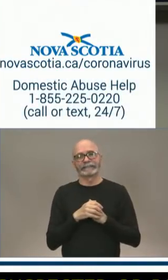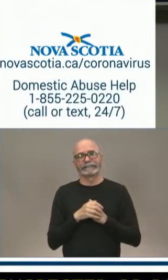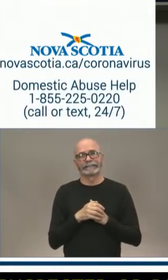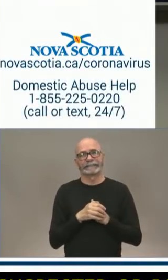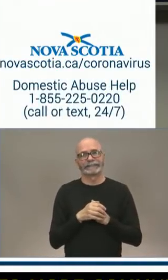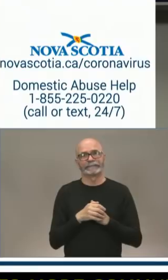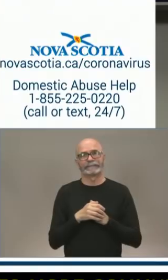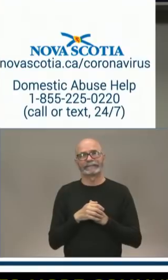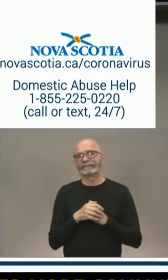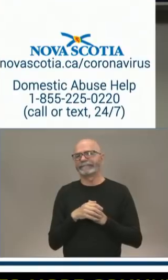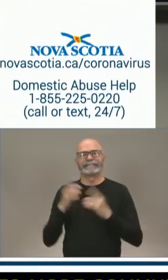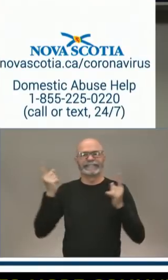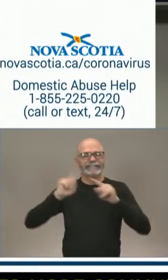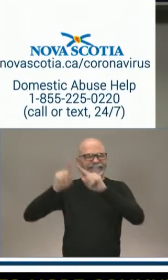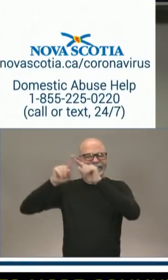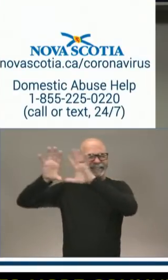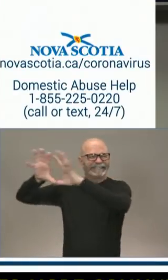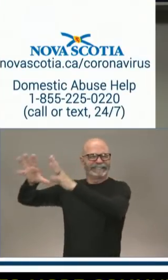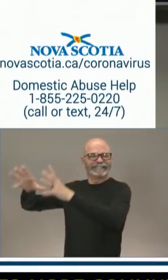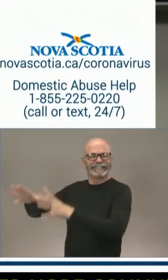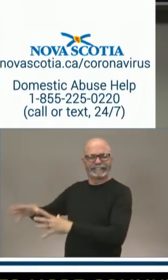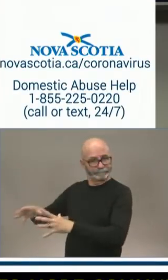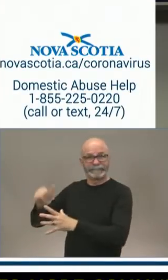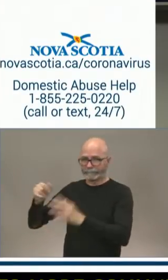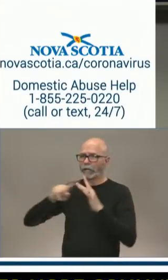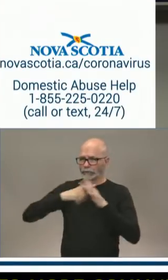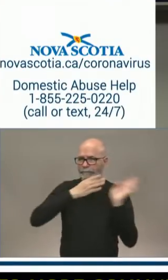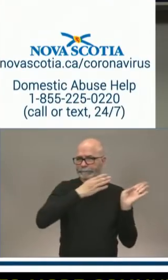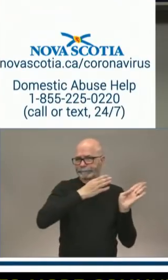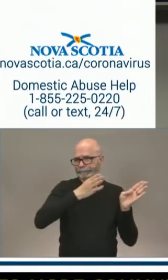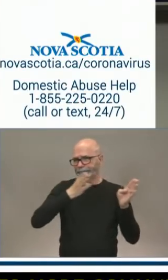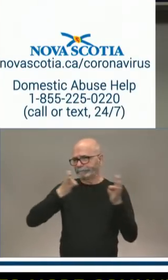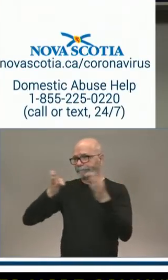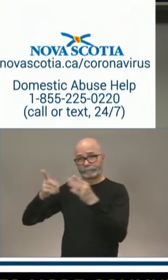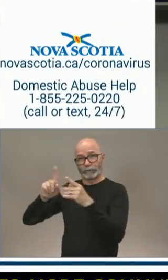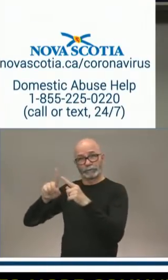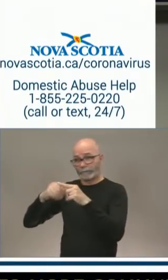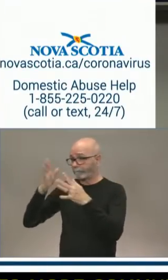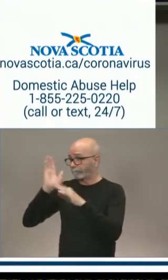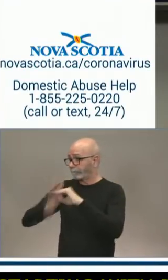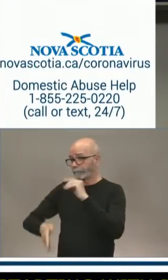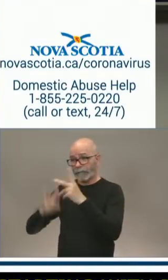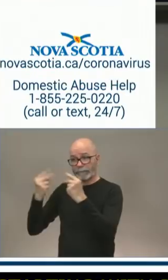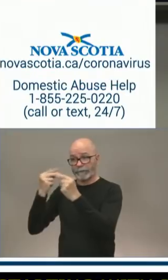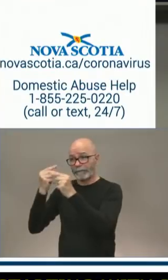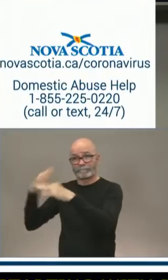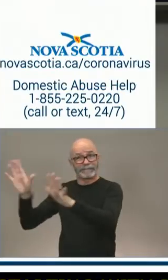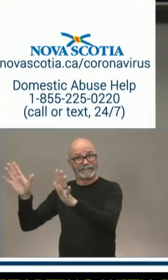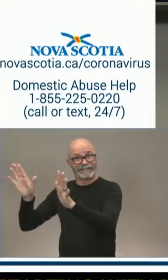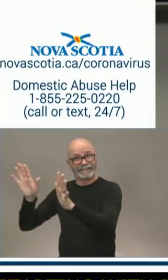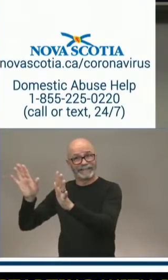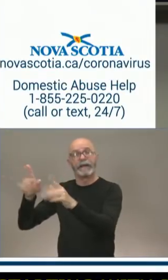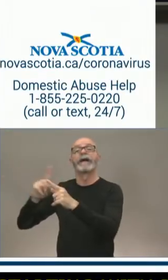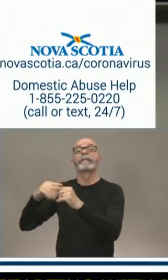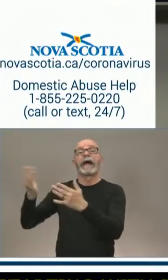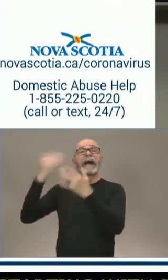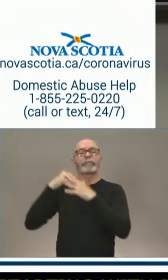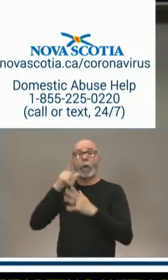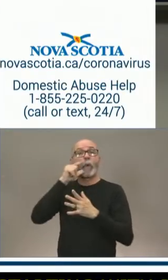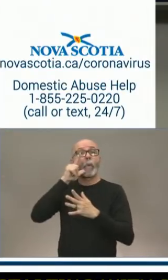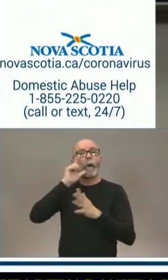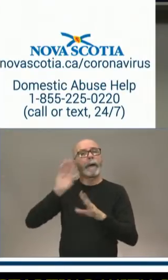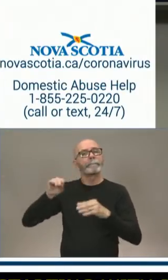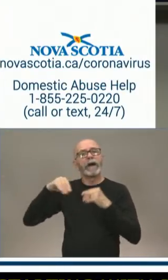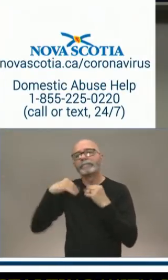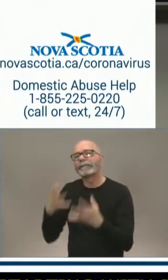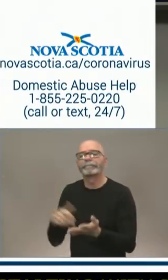and those groups. And from beyond there, then the other types of healthcare providers. There's